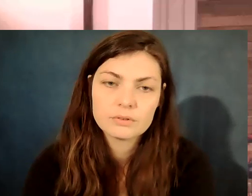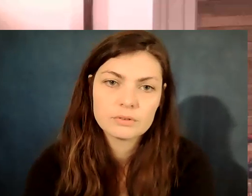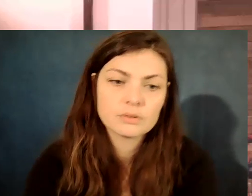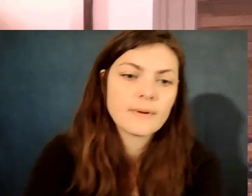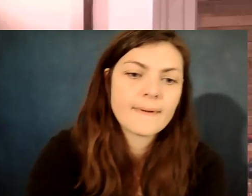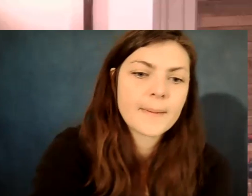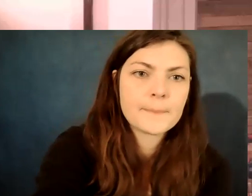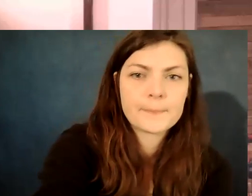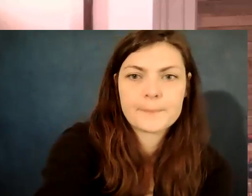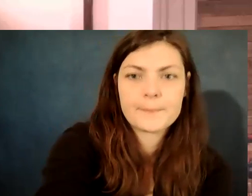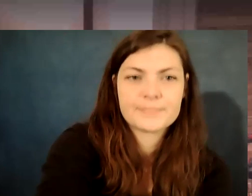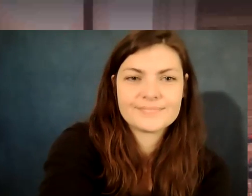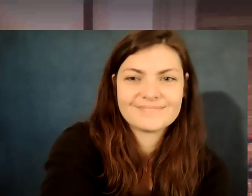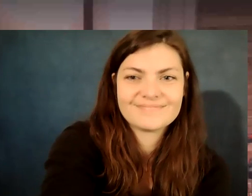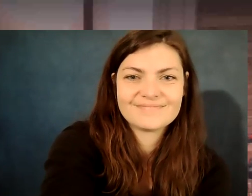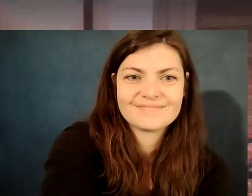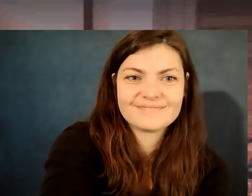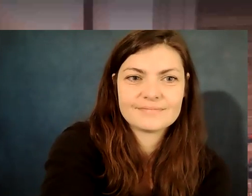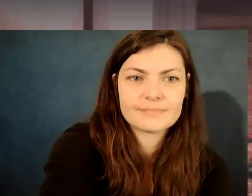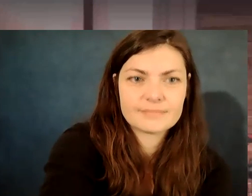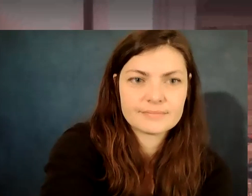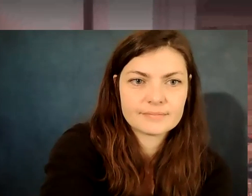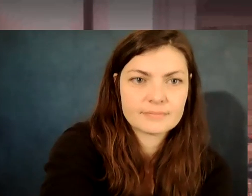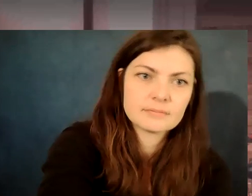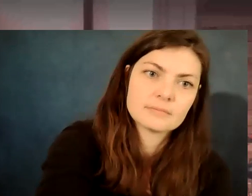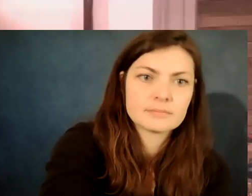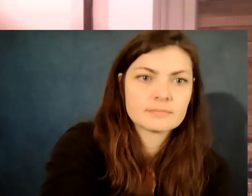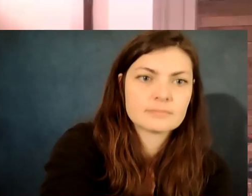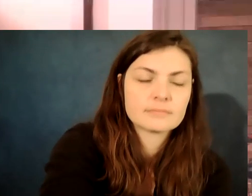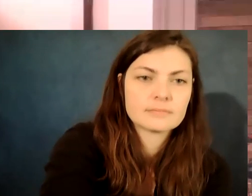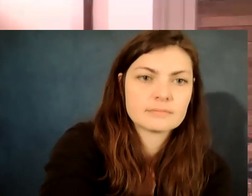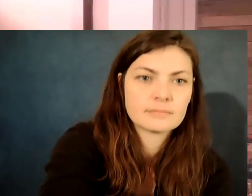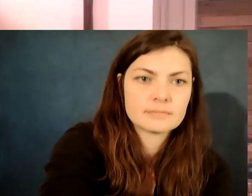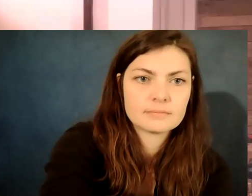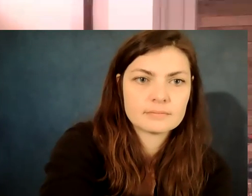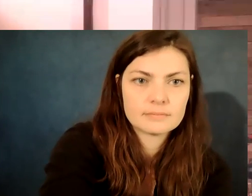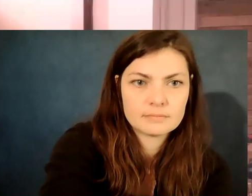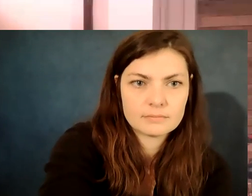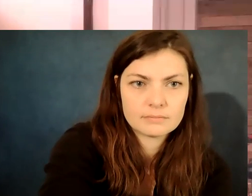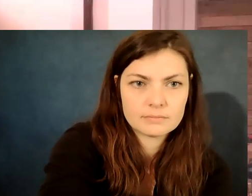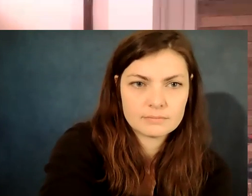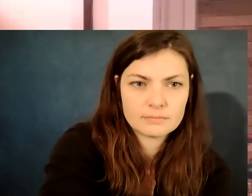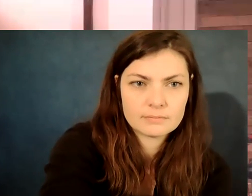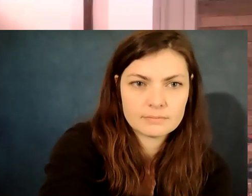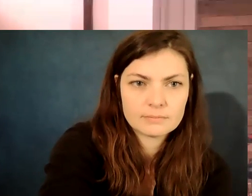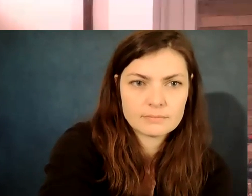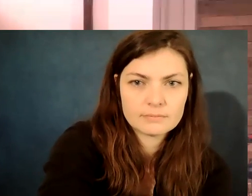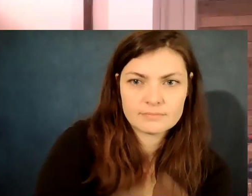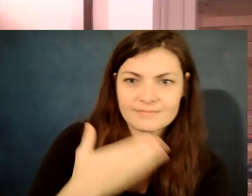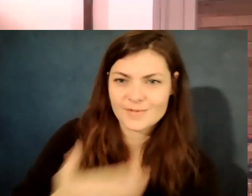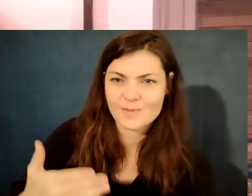glad you're here. If you're online or you're in person, if you would stand to your feet, please. And we're going to